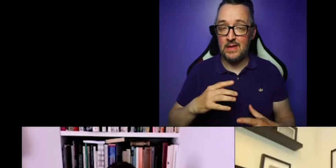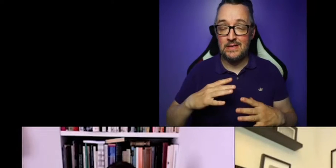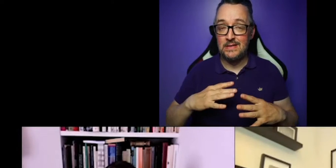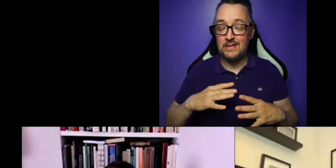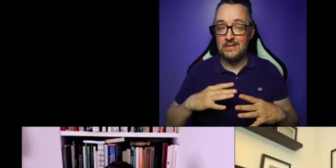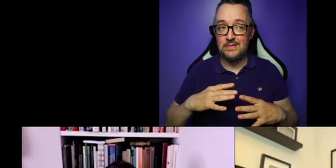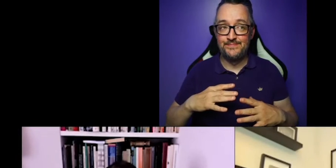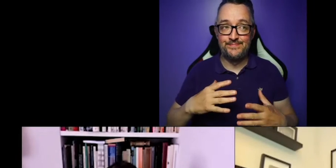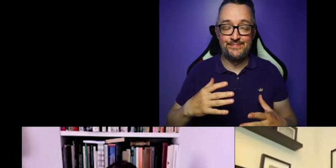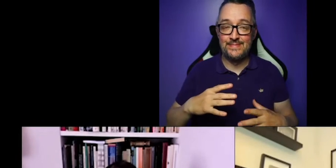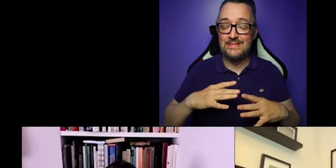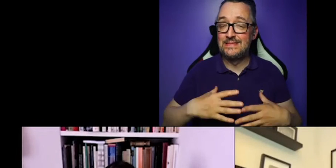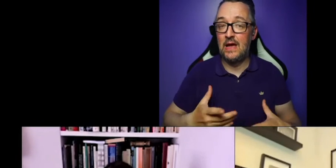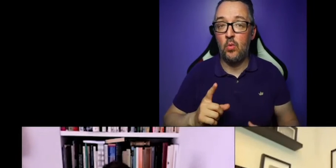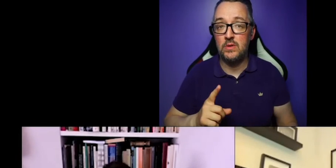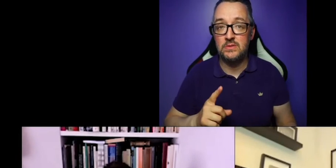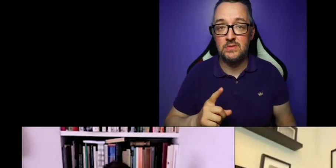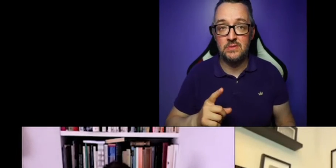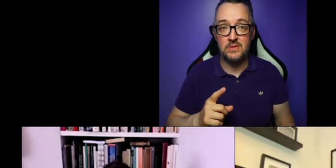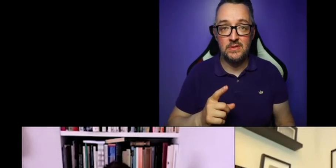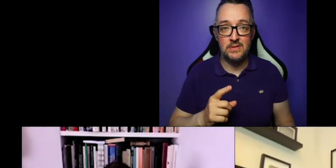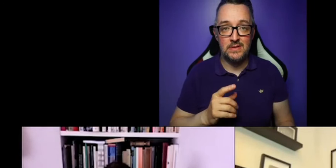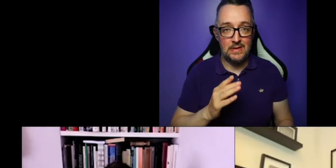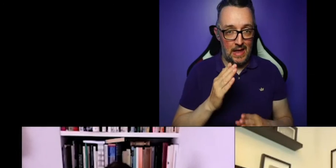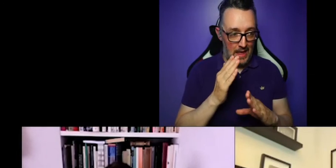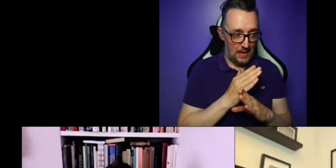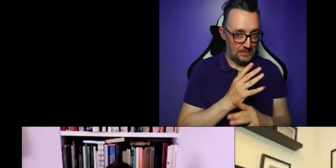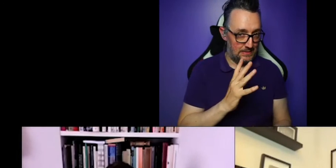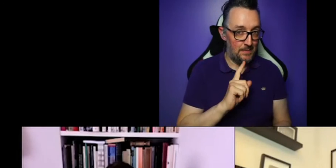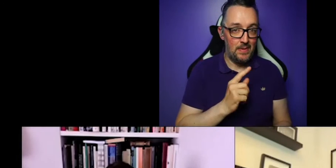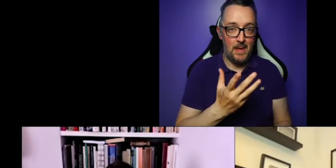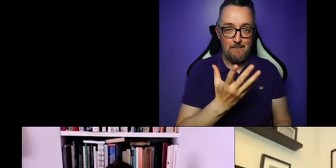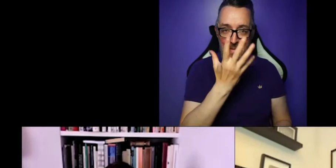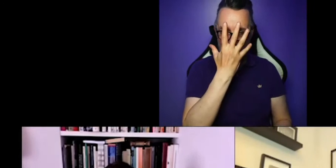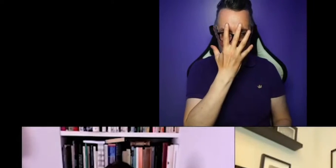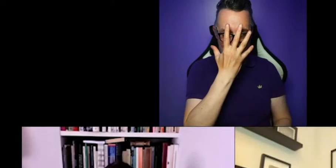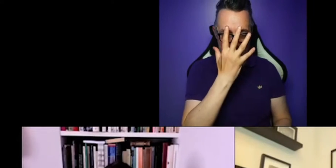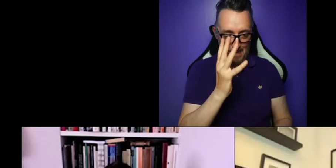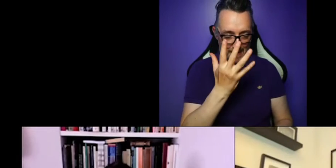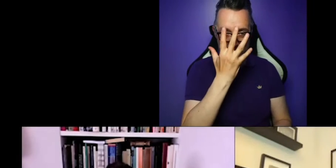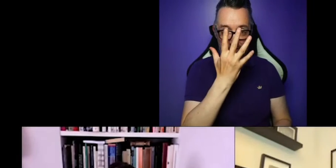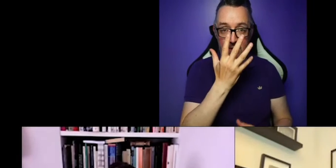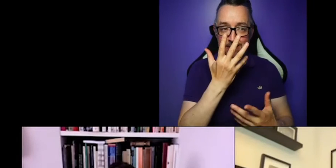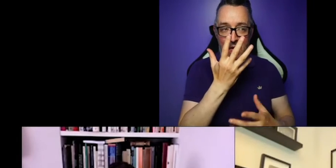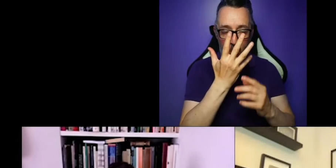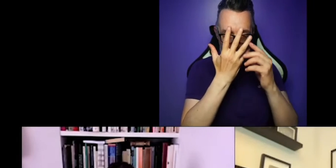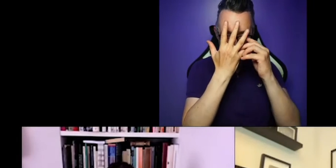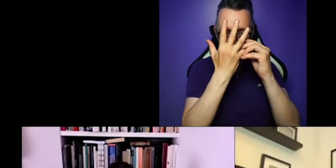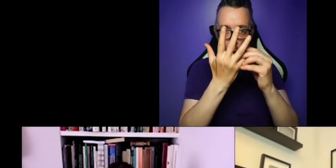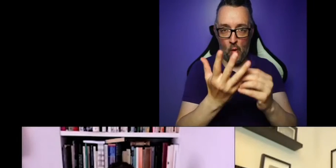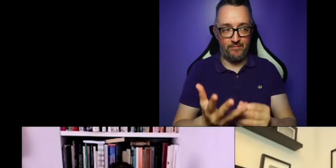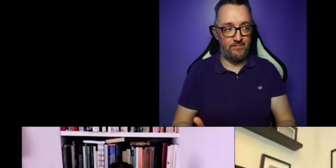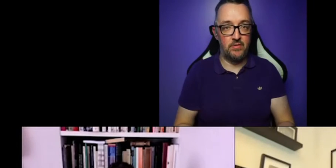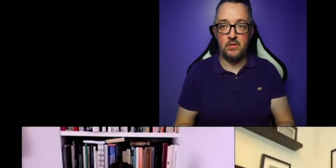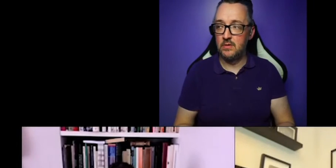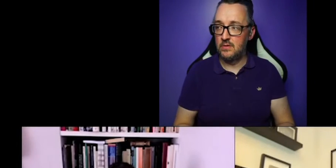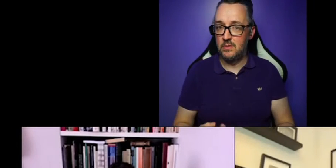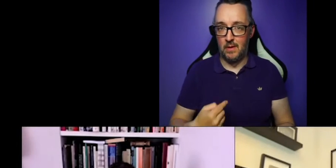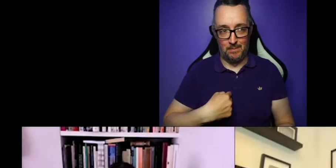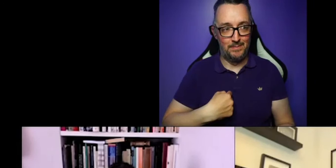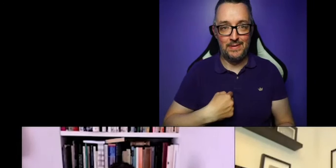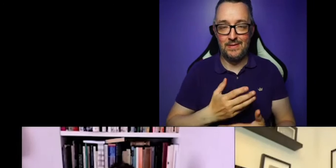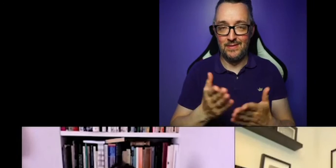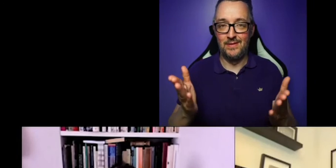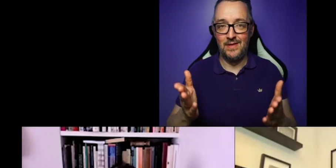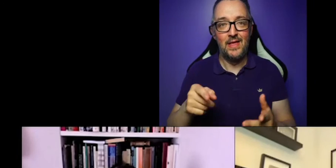masking and not being able to be myself, you know, and I think it's just also maybe that midlife moment